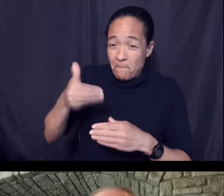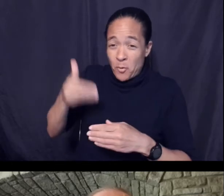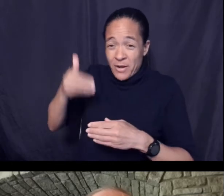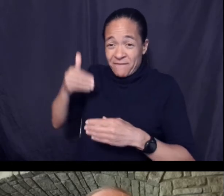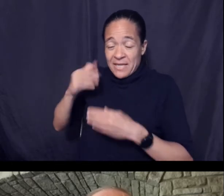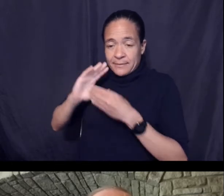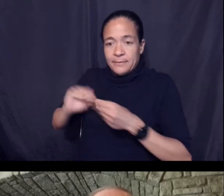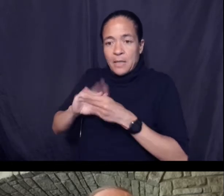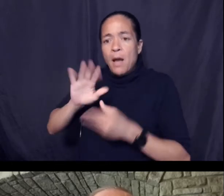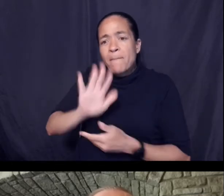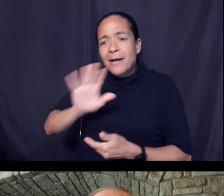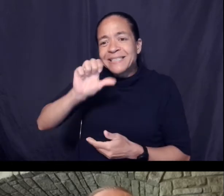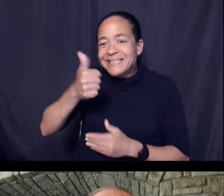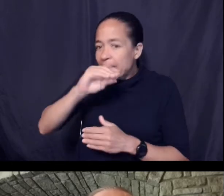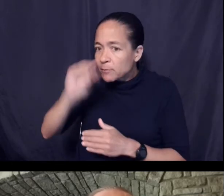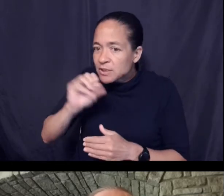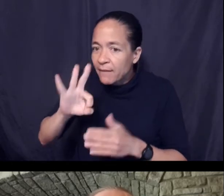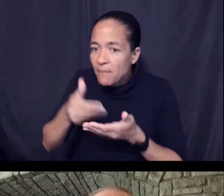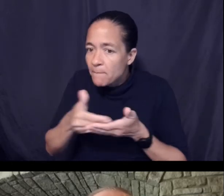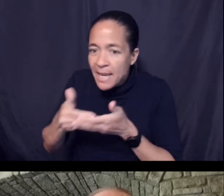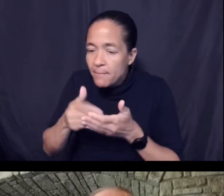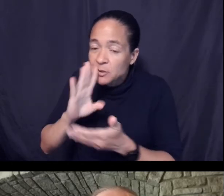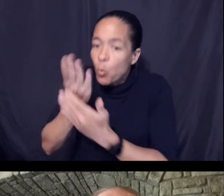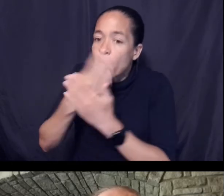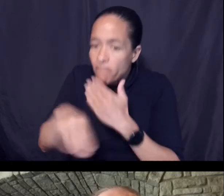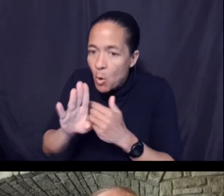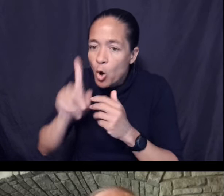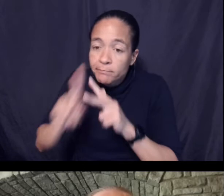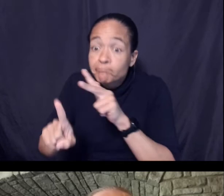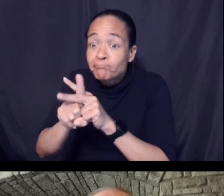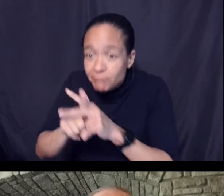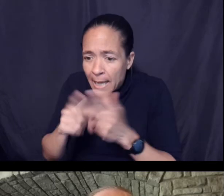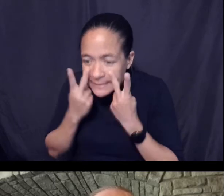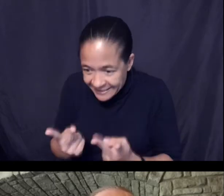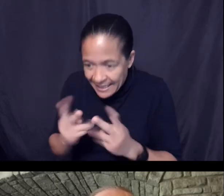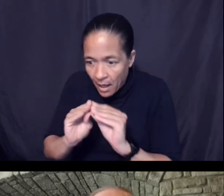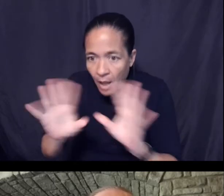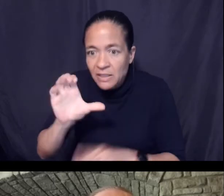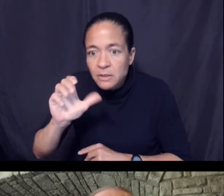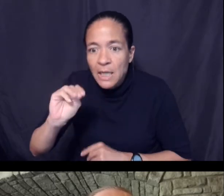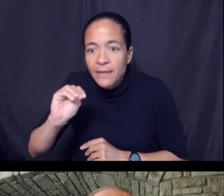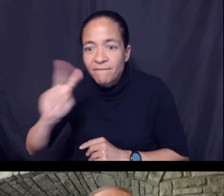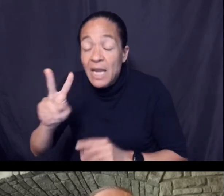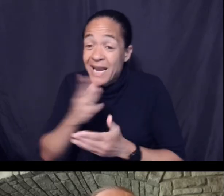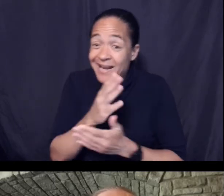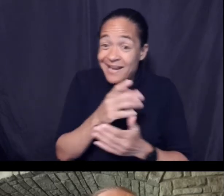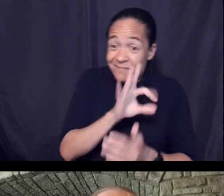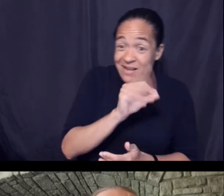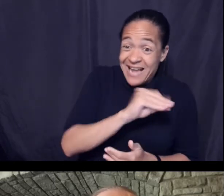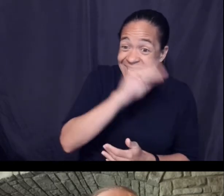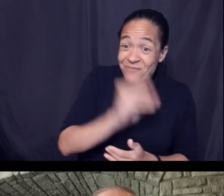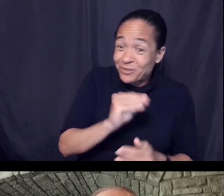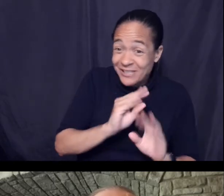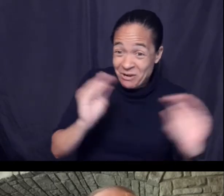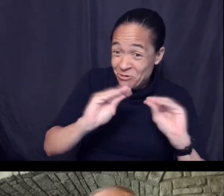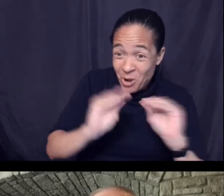10% of babies will be born symptomatic at birth, but about 90% are asymptomatic at birth. So without screening,